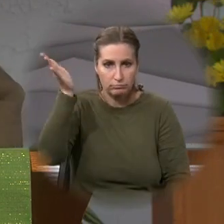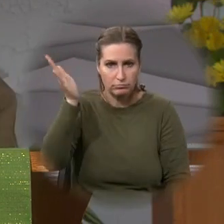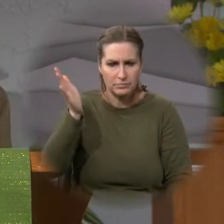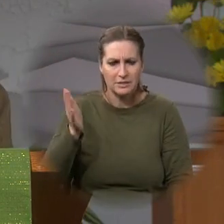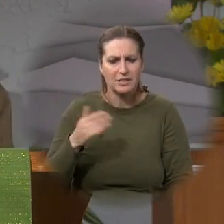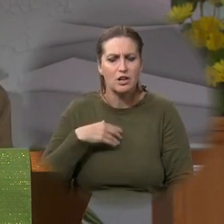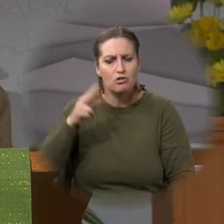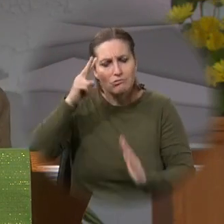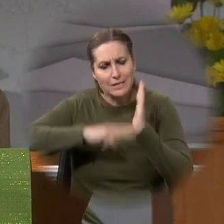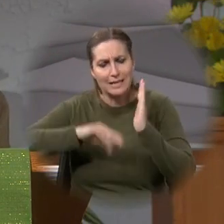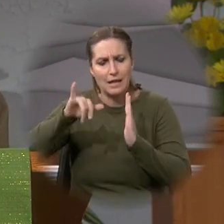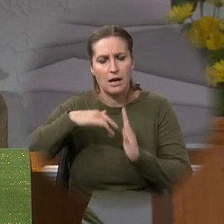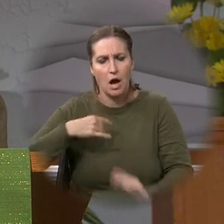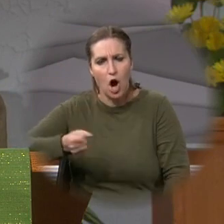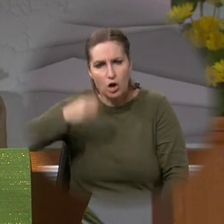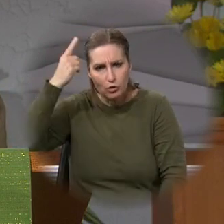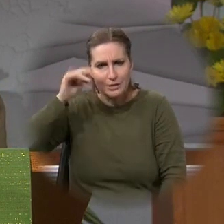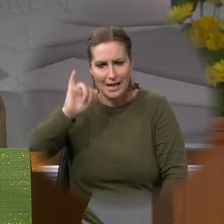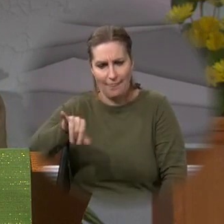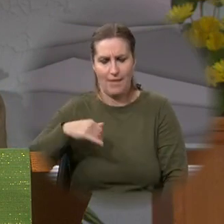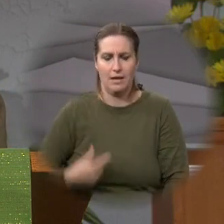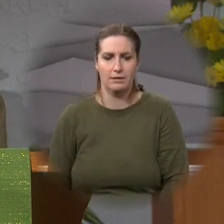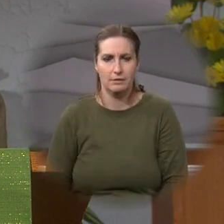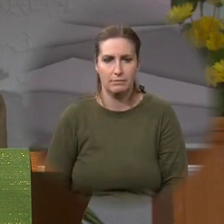Understand what it says.